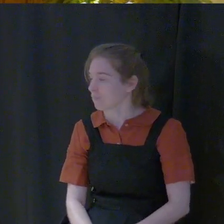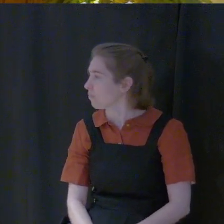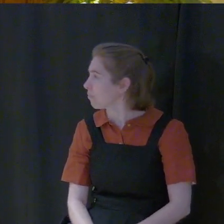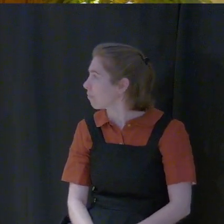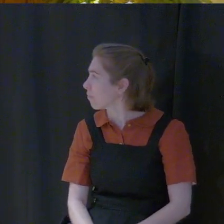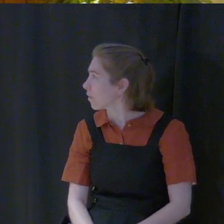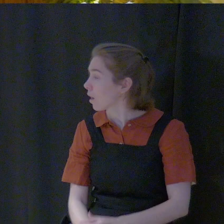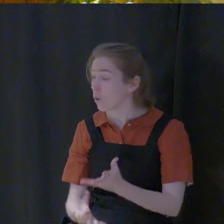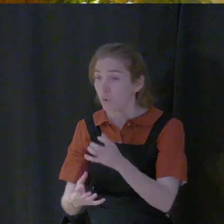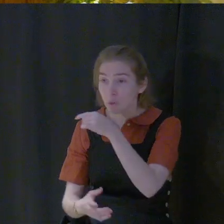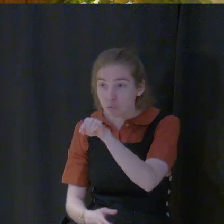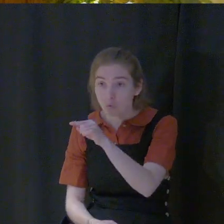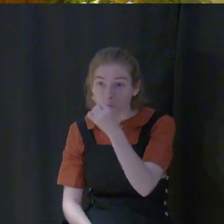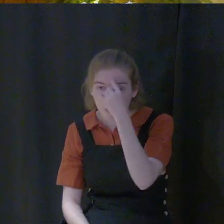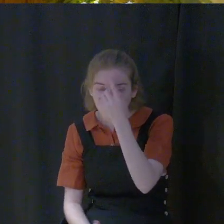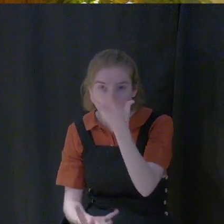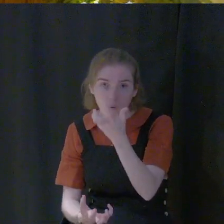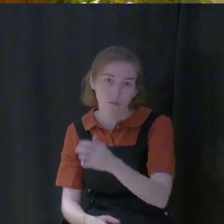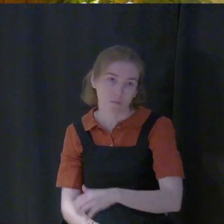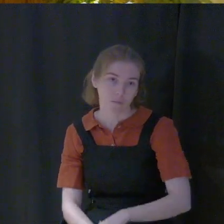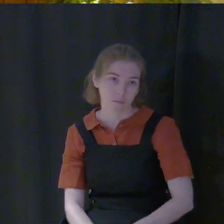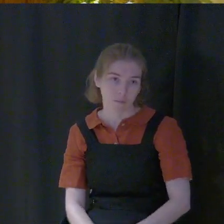Because I want you to think.